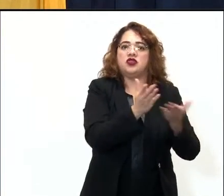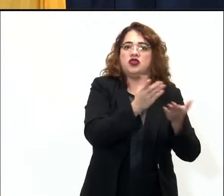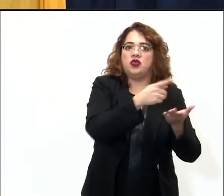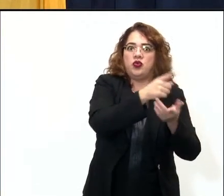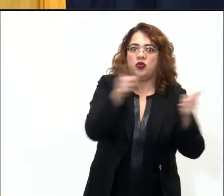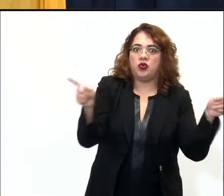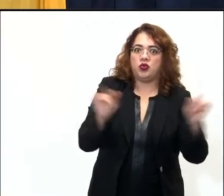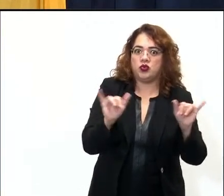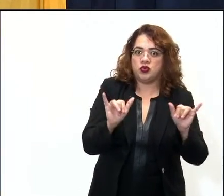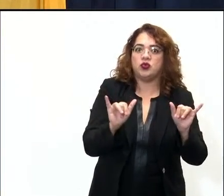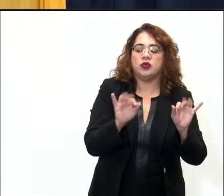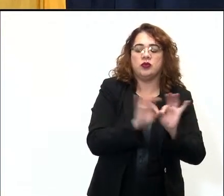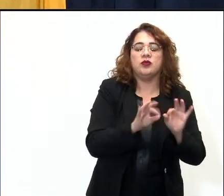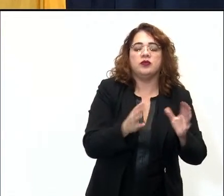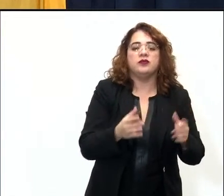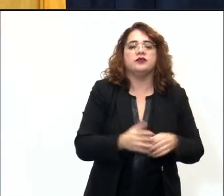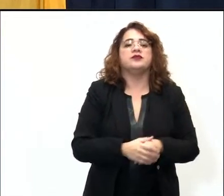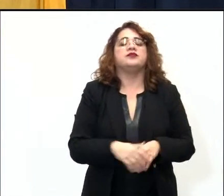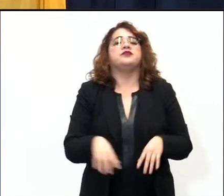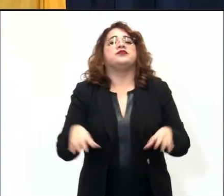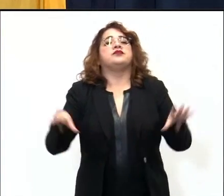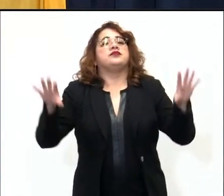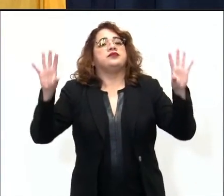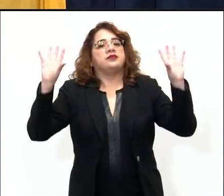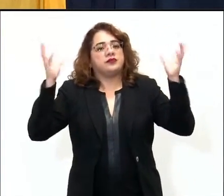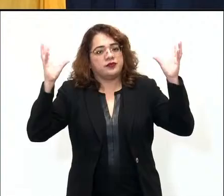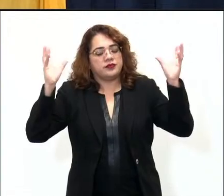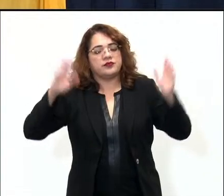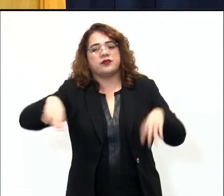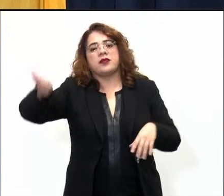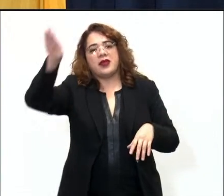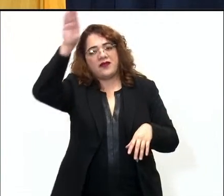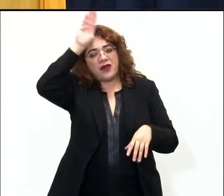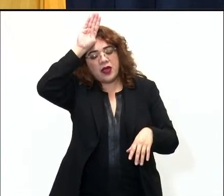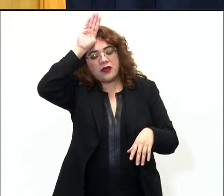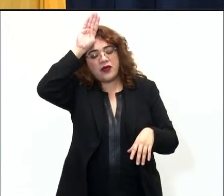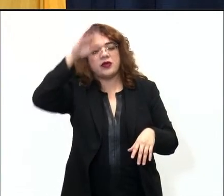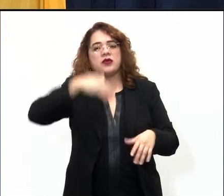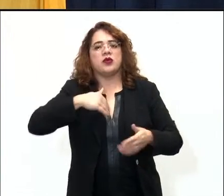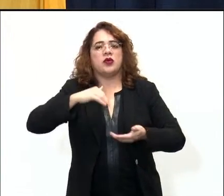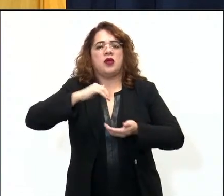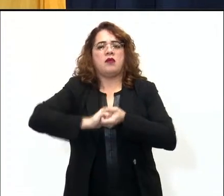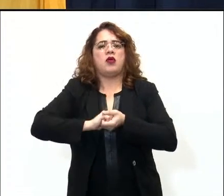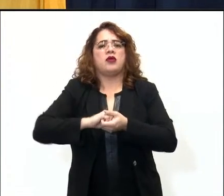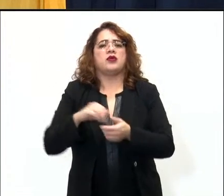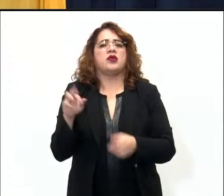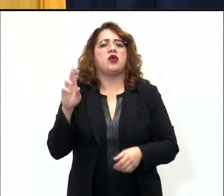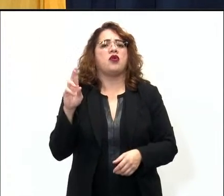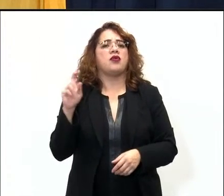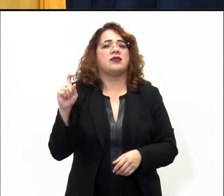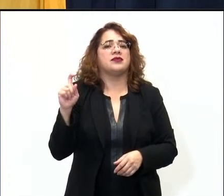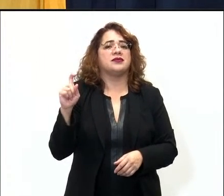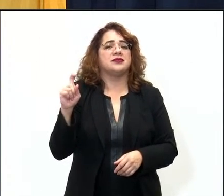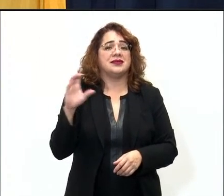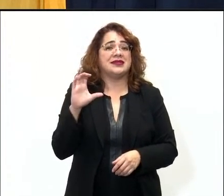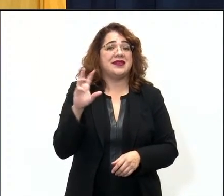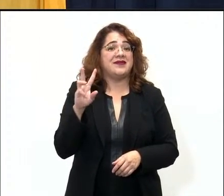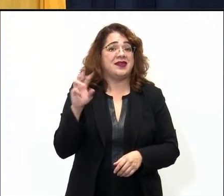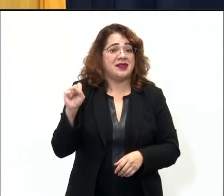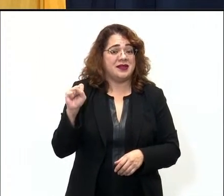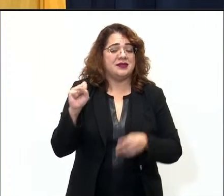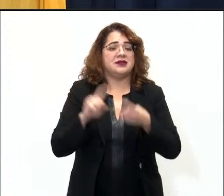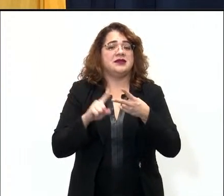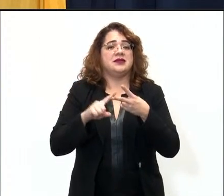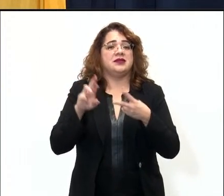and vaccinating all of our paramedics and our paramedic units, our firefighters. We have partnered with our pharmacies like CVS and Rite